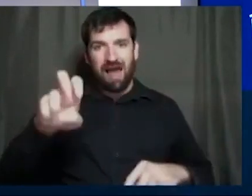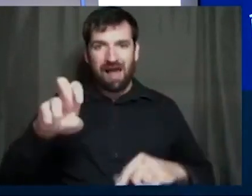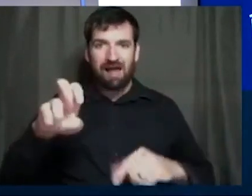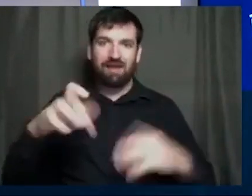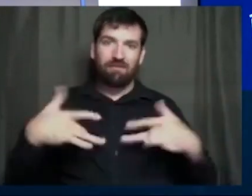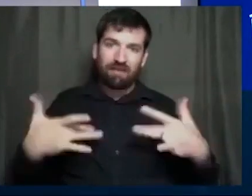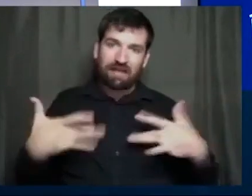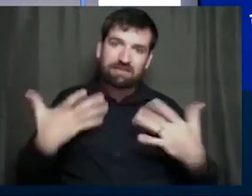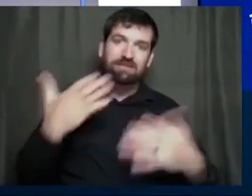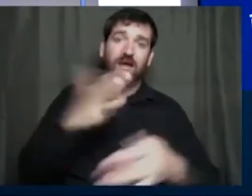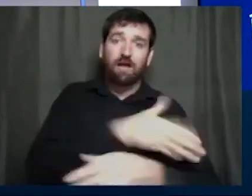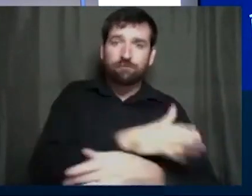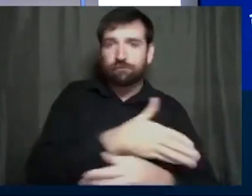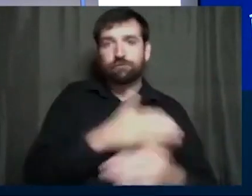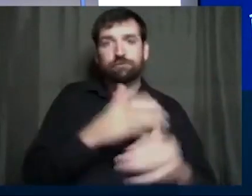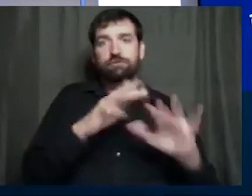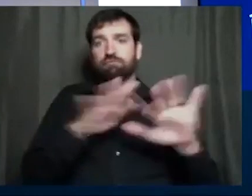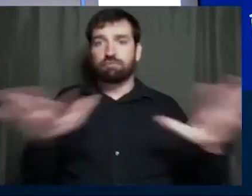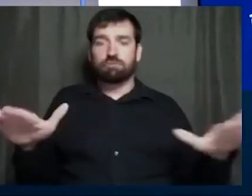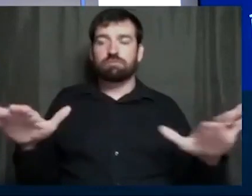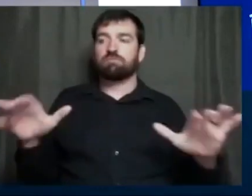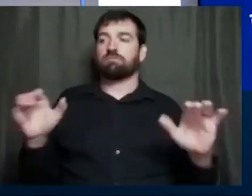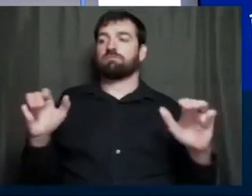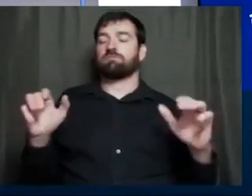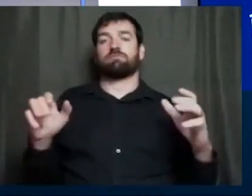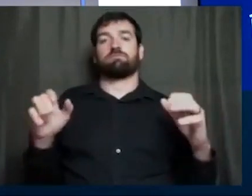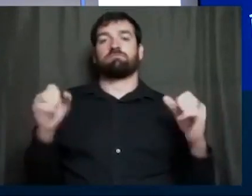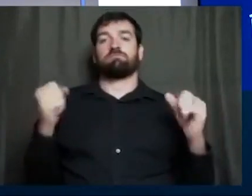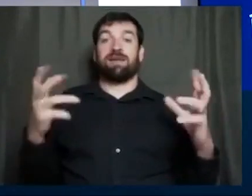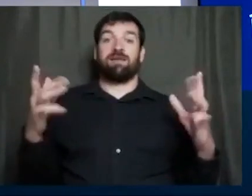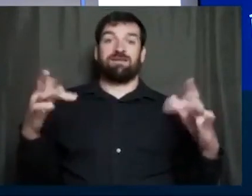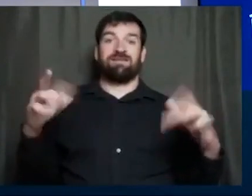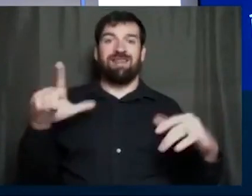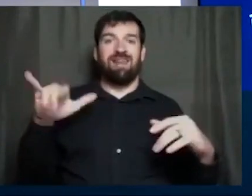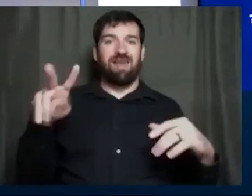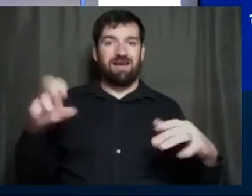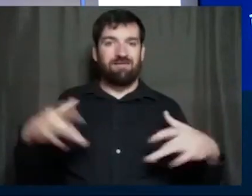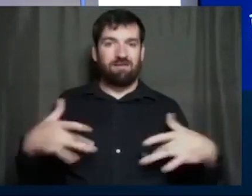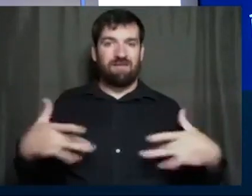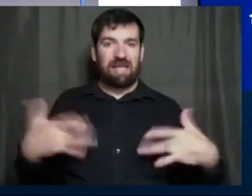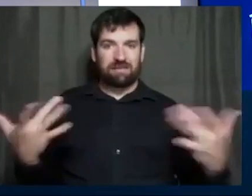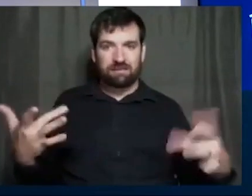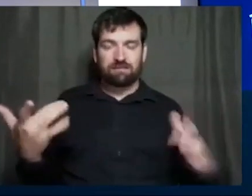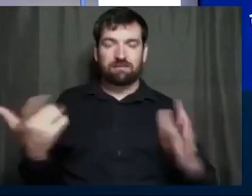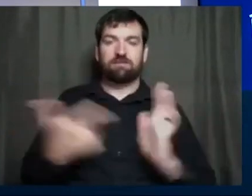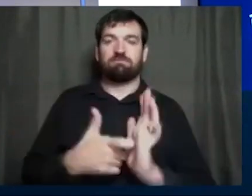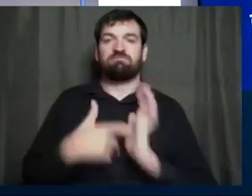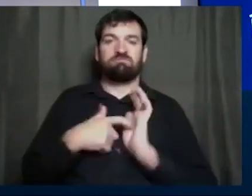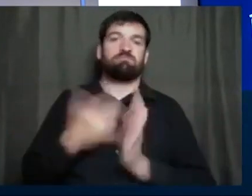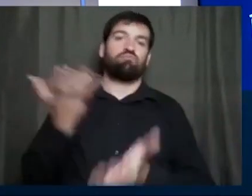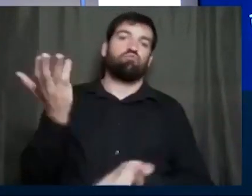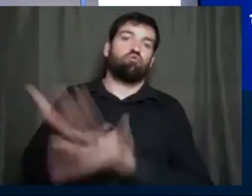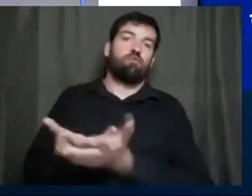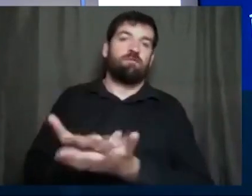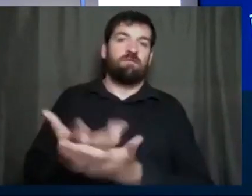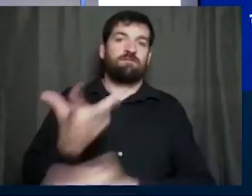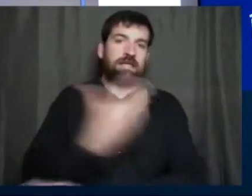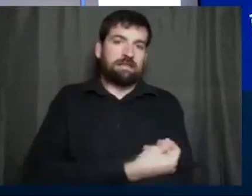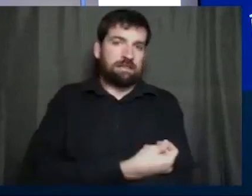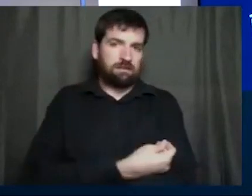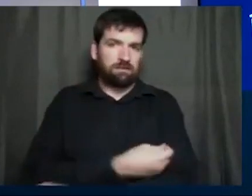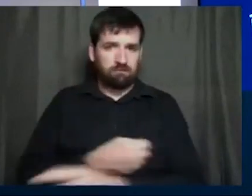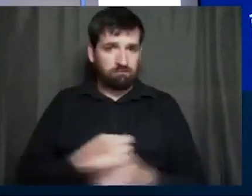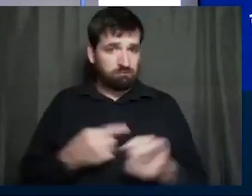good stuff, but he says with many live event venues have mandated proof of vaccination, do you think this is really going to